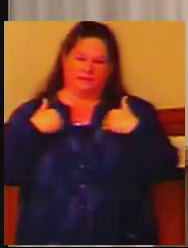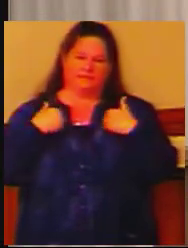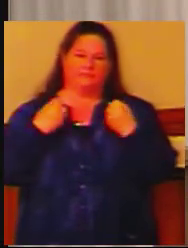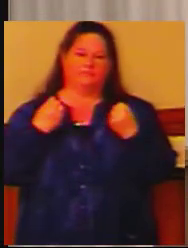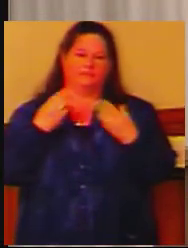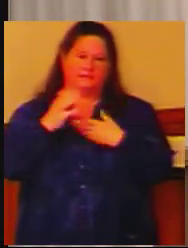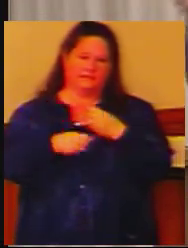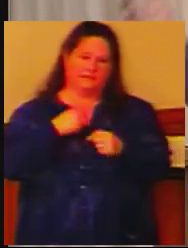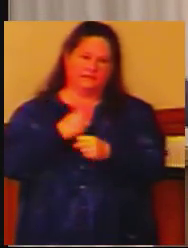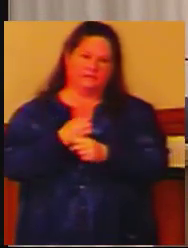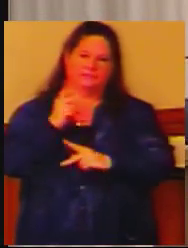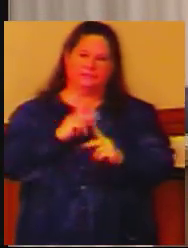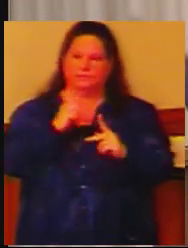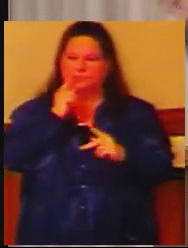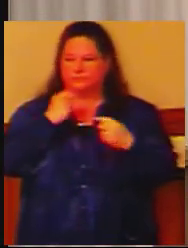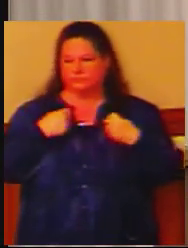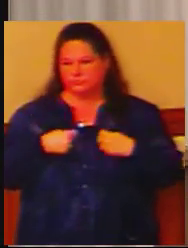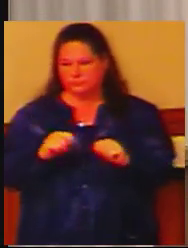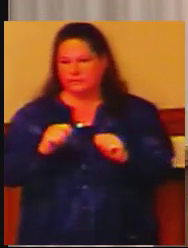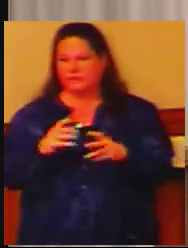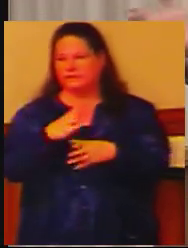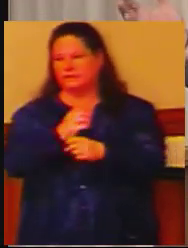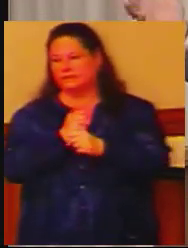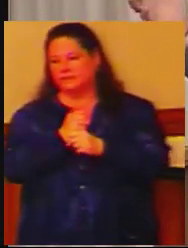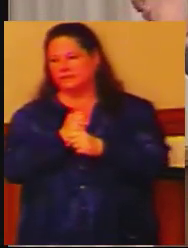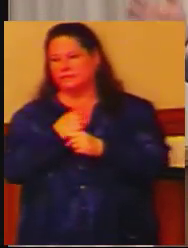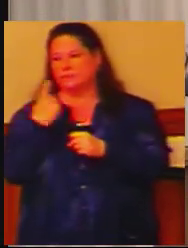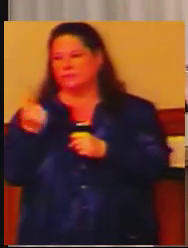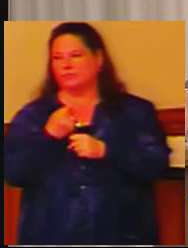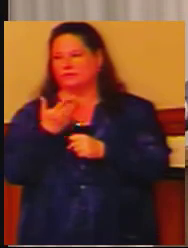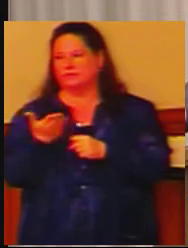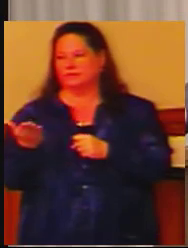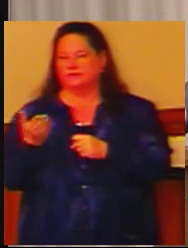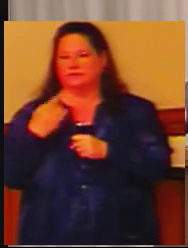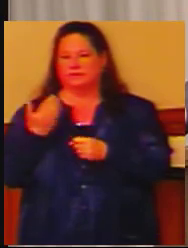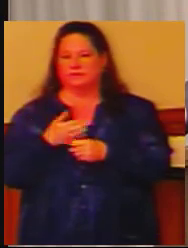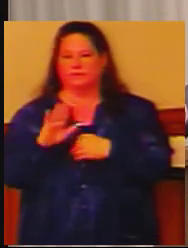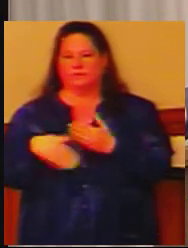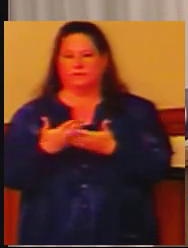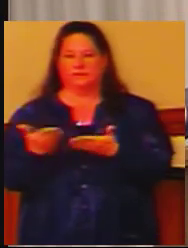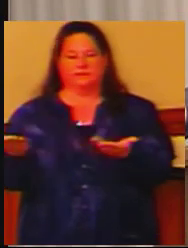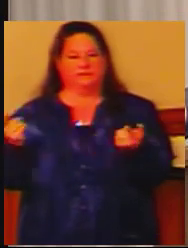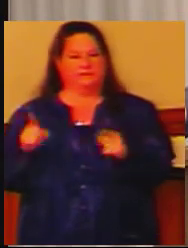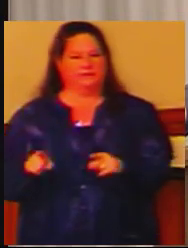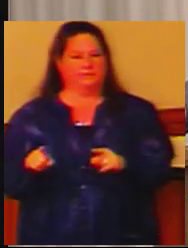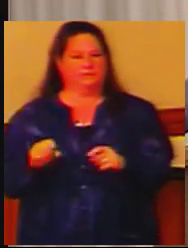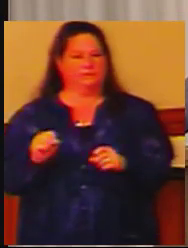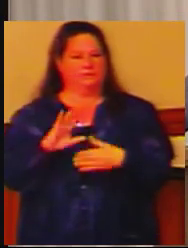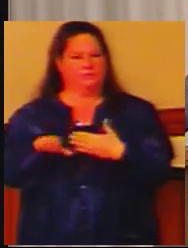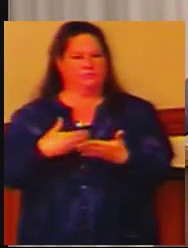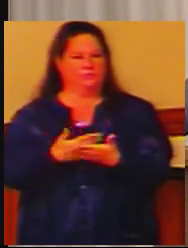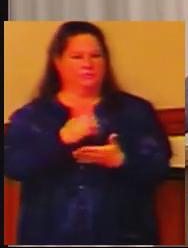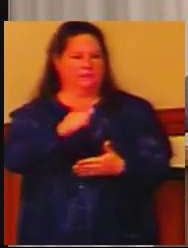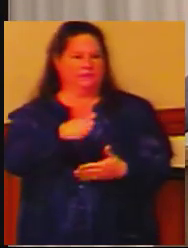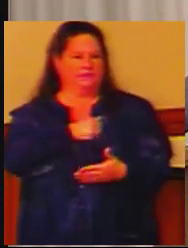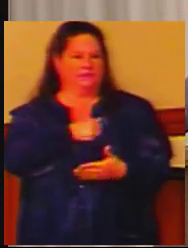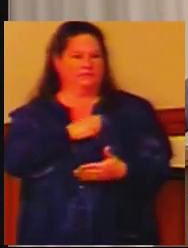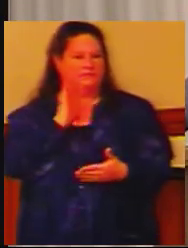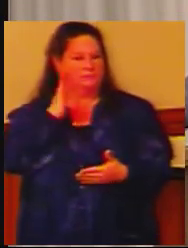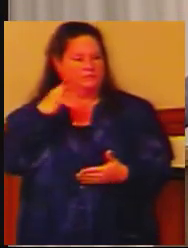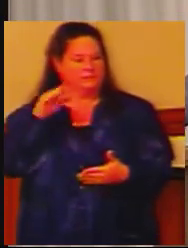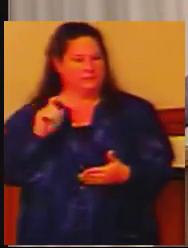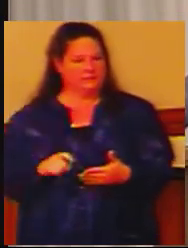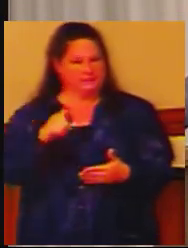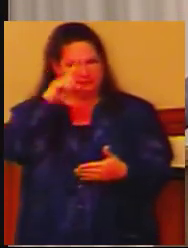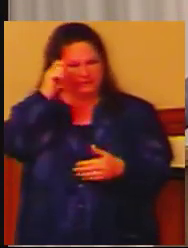and then ones that tried to get them, and then all these things crop up. So all these types of attitudes are going to be needed,